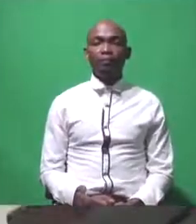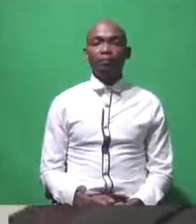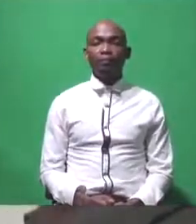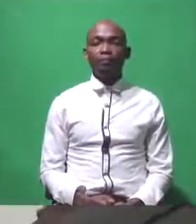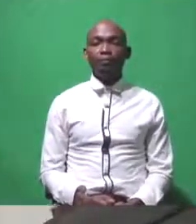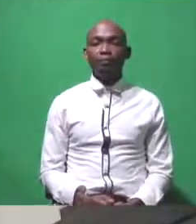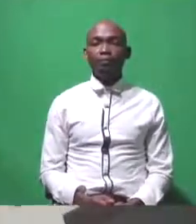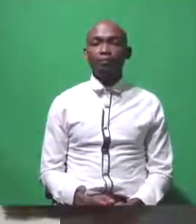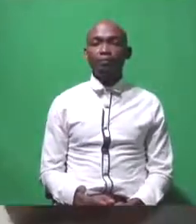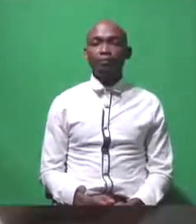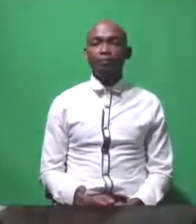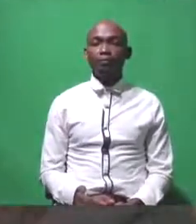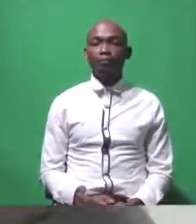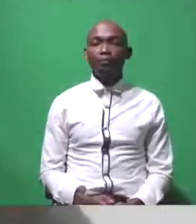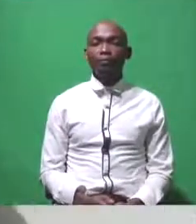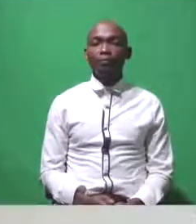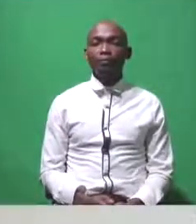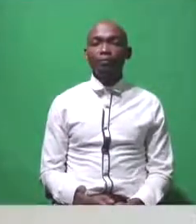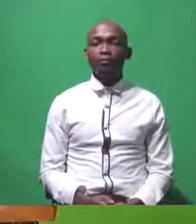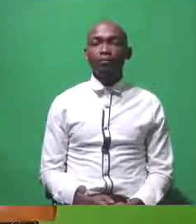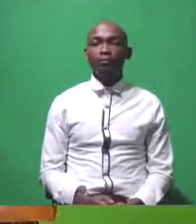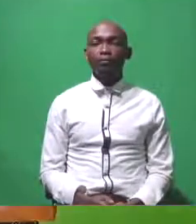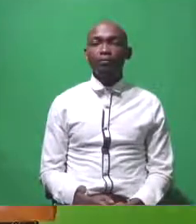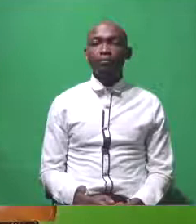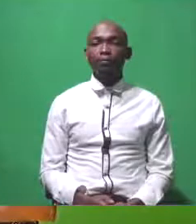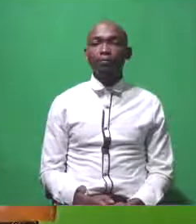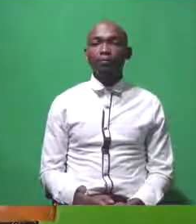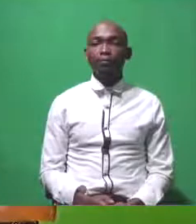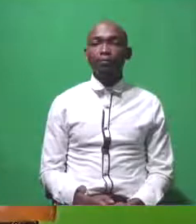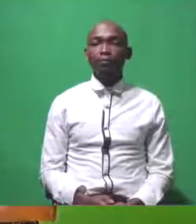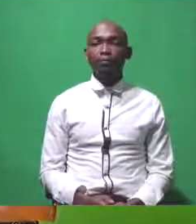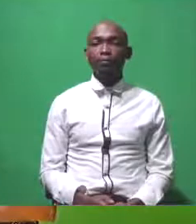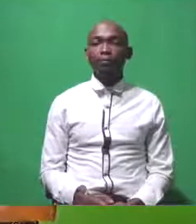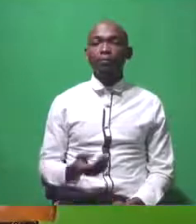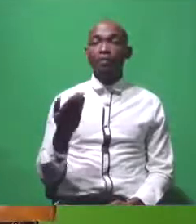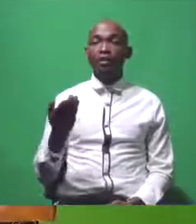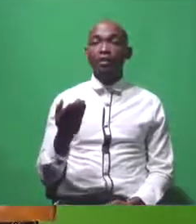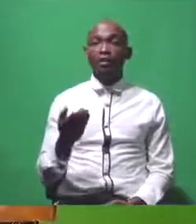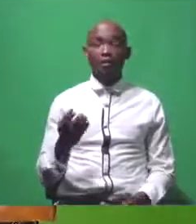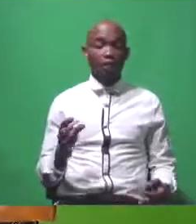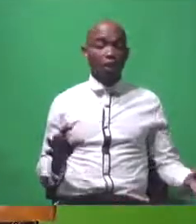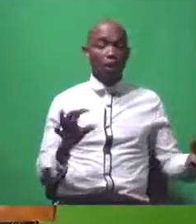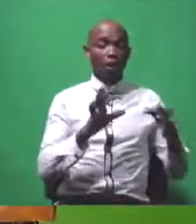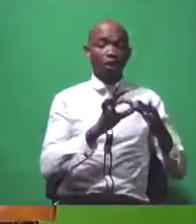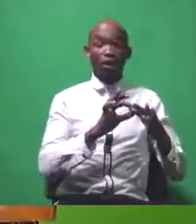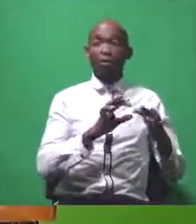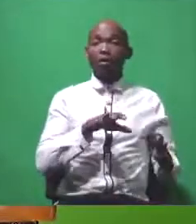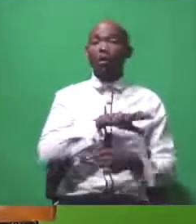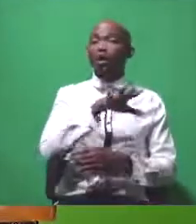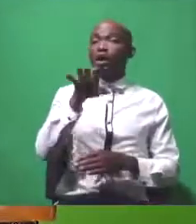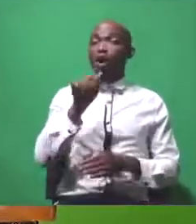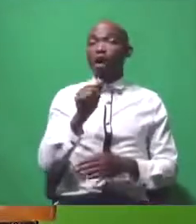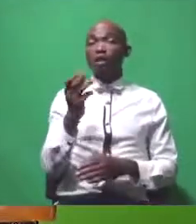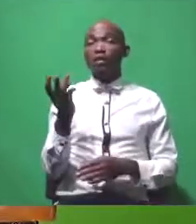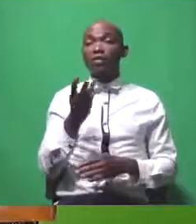The memorandum joint venture account will combine all the accounts, or will combine all three